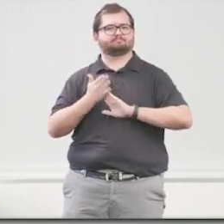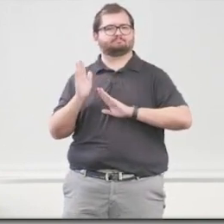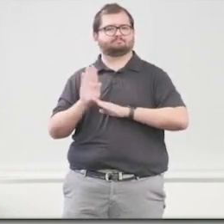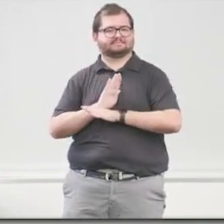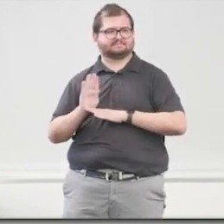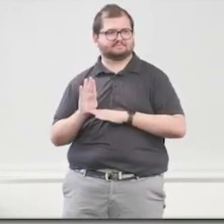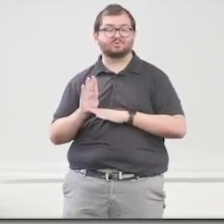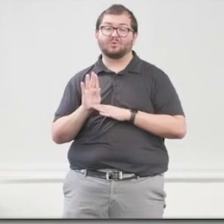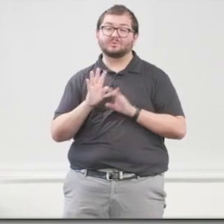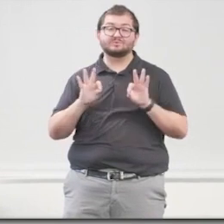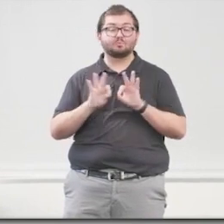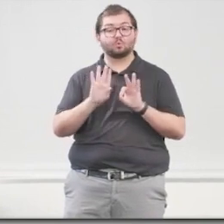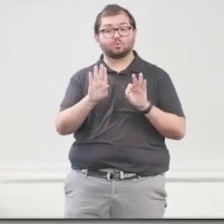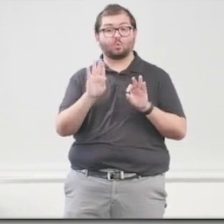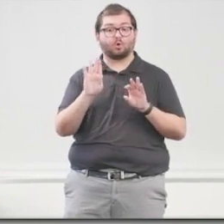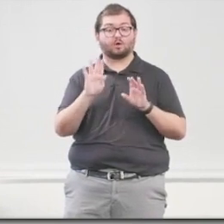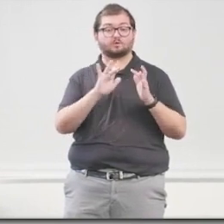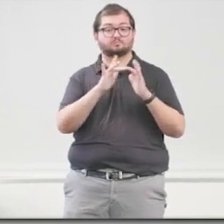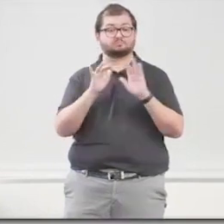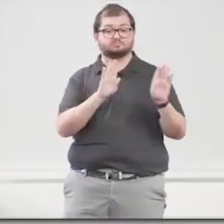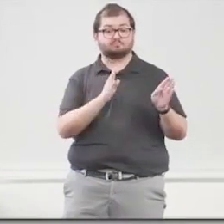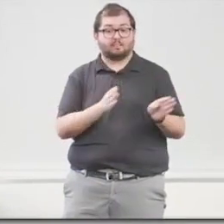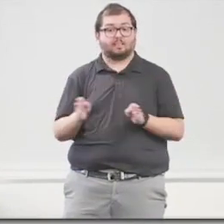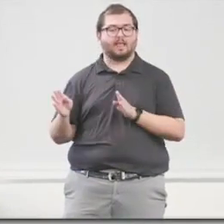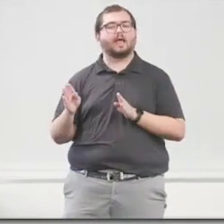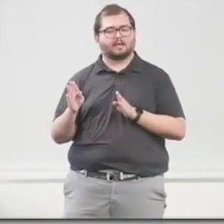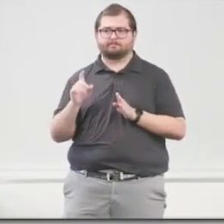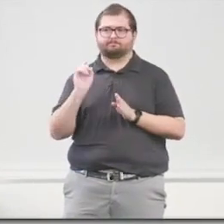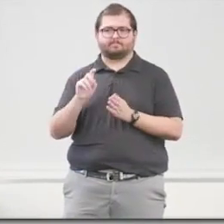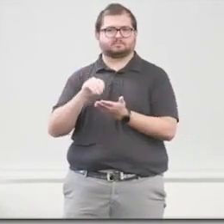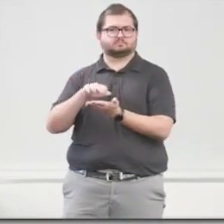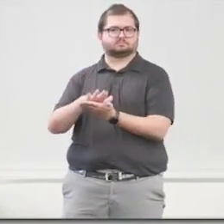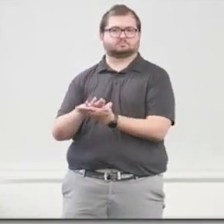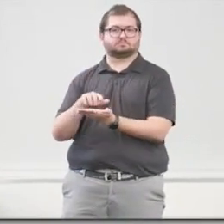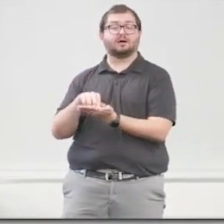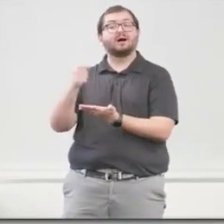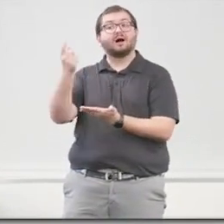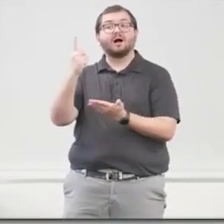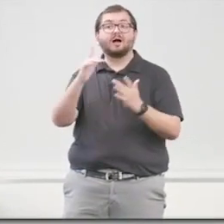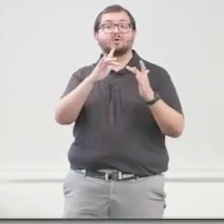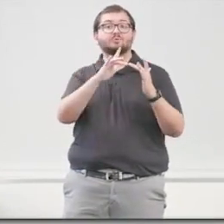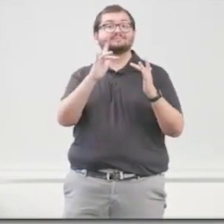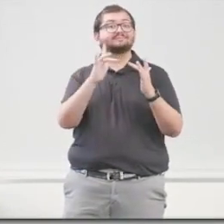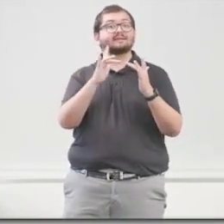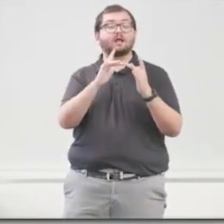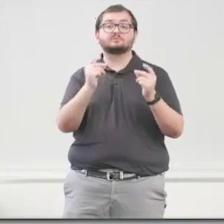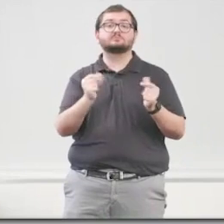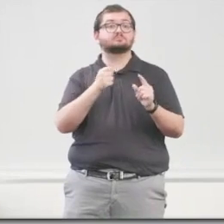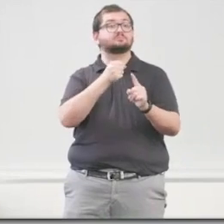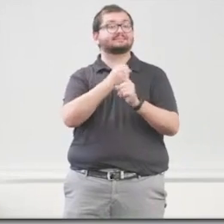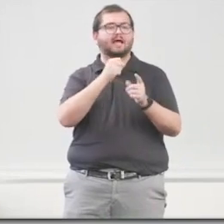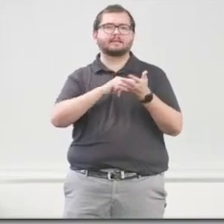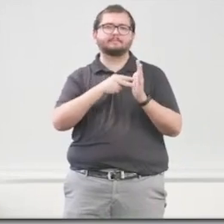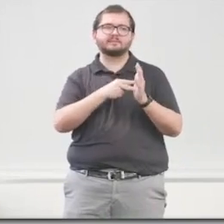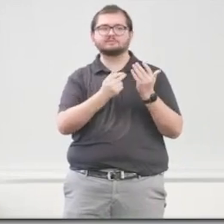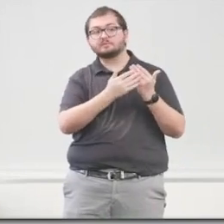into whatever your response process looks like? Because it's going to take time to recover technology after a major cyber attack, but you need to